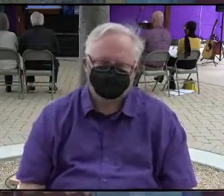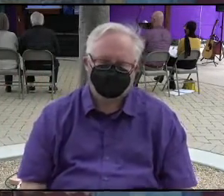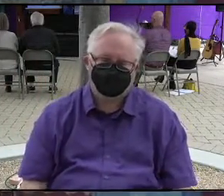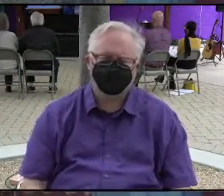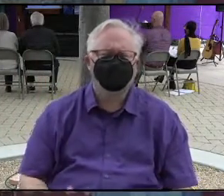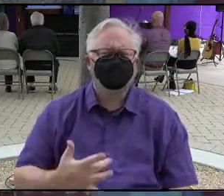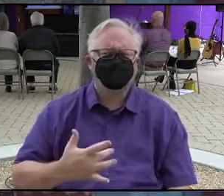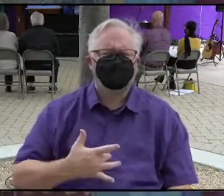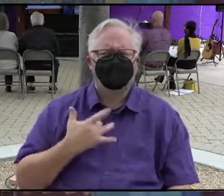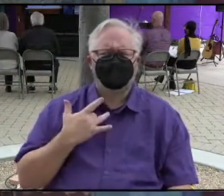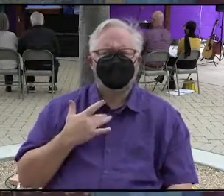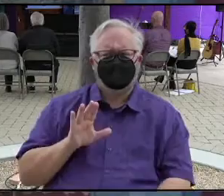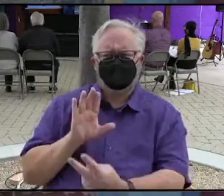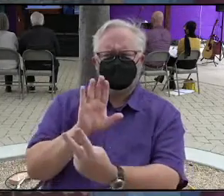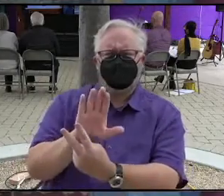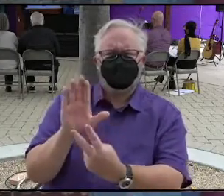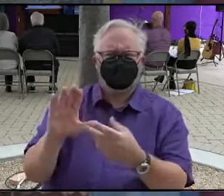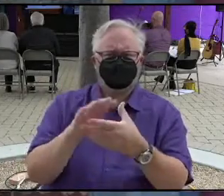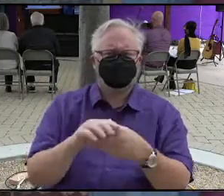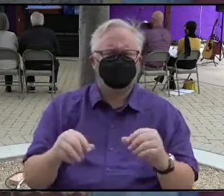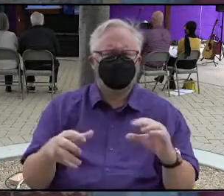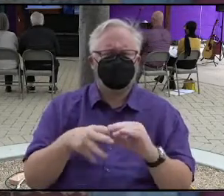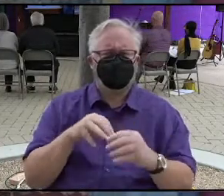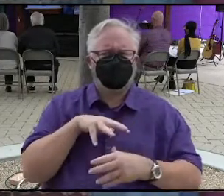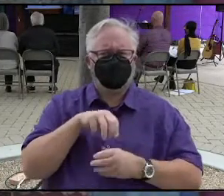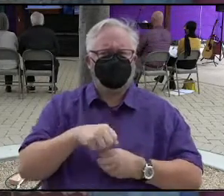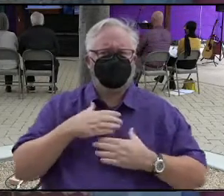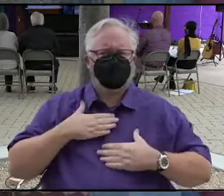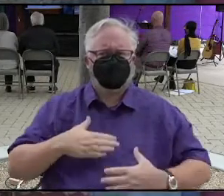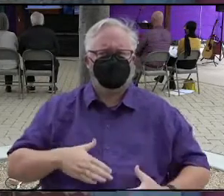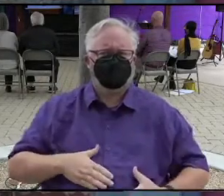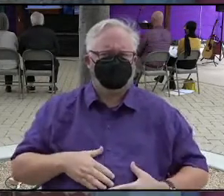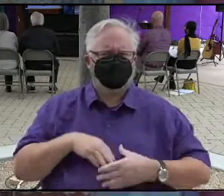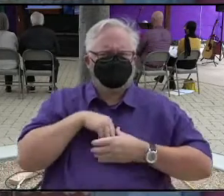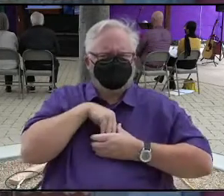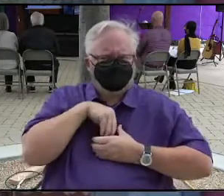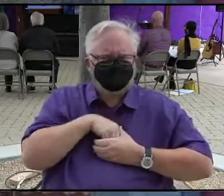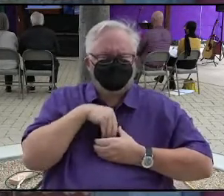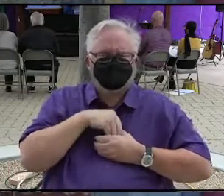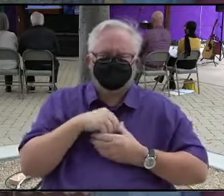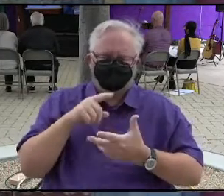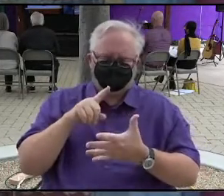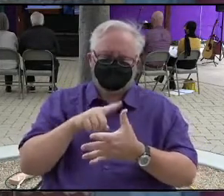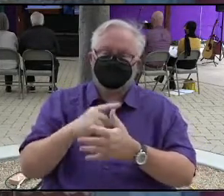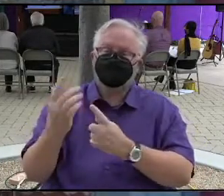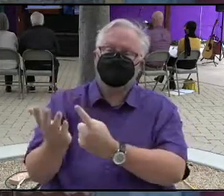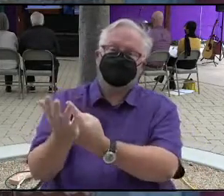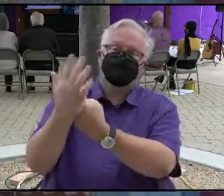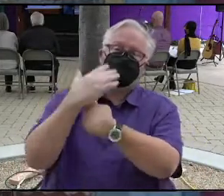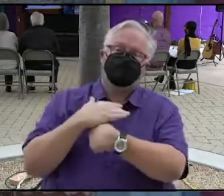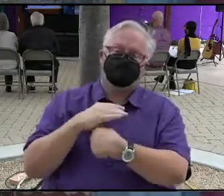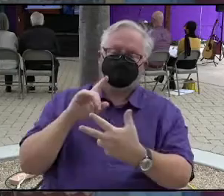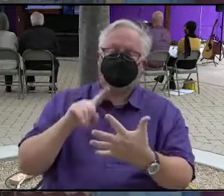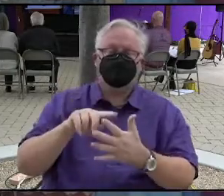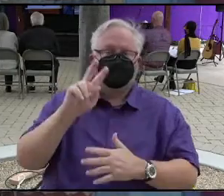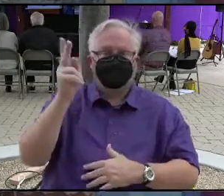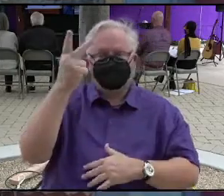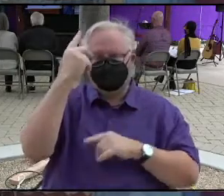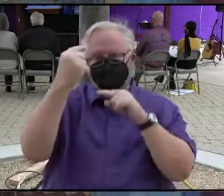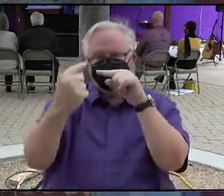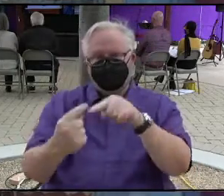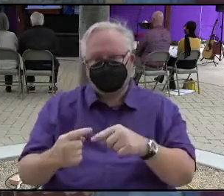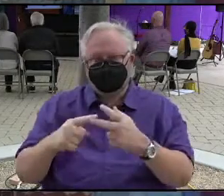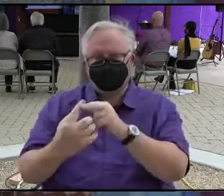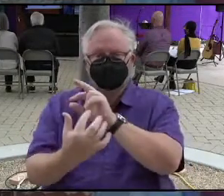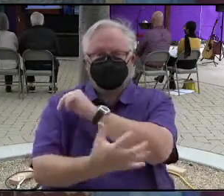I feel their story in my body. Oppression, political struggles,